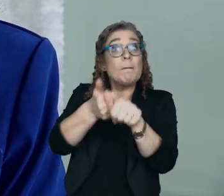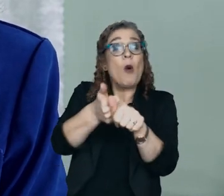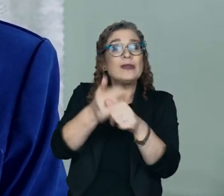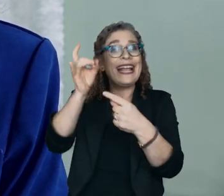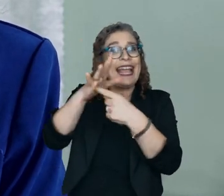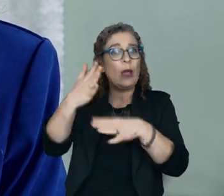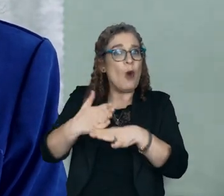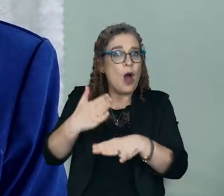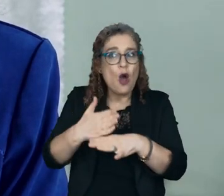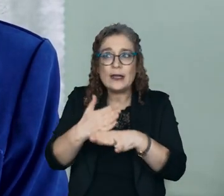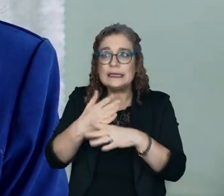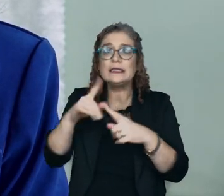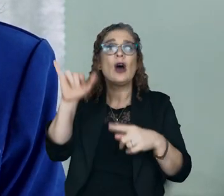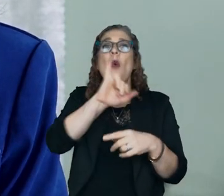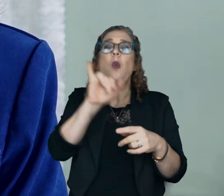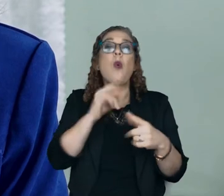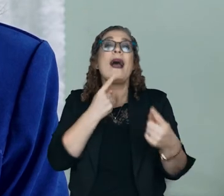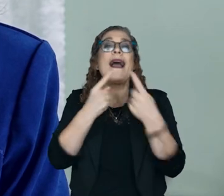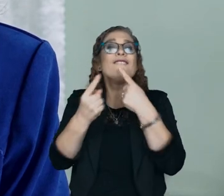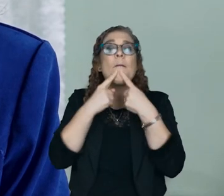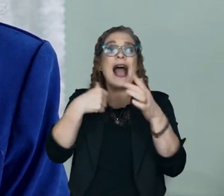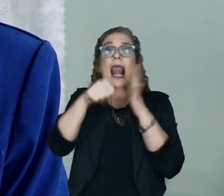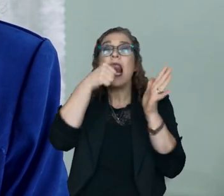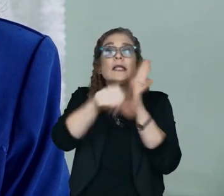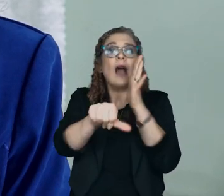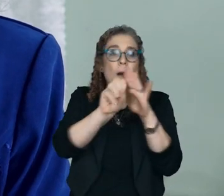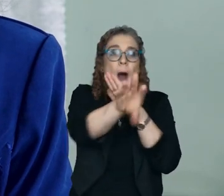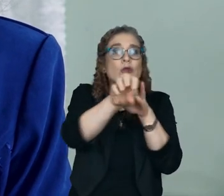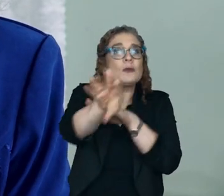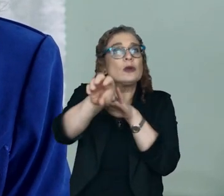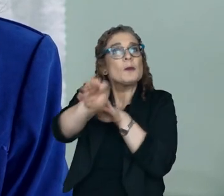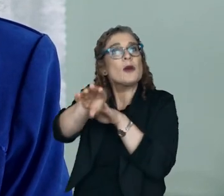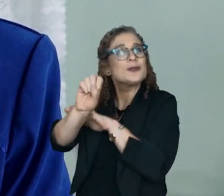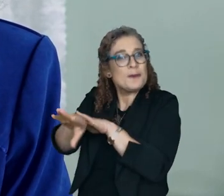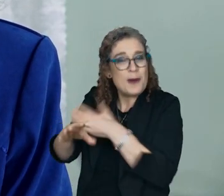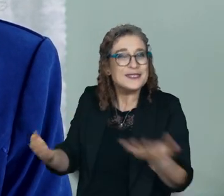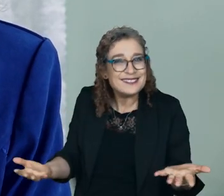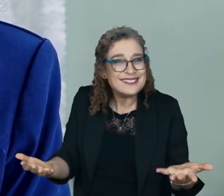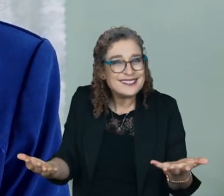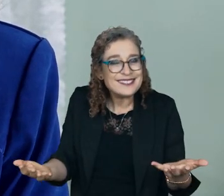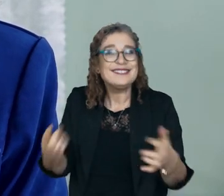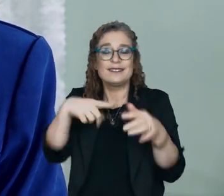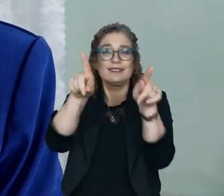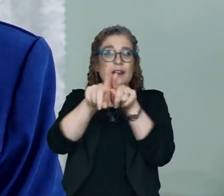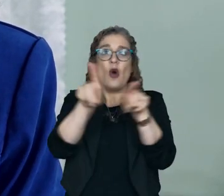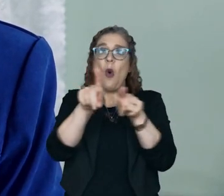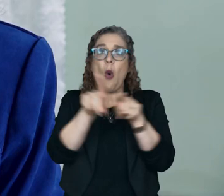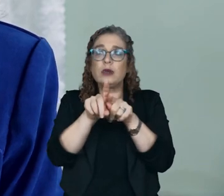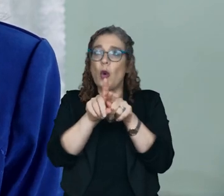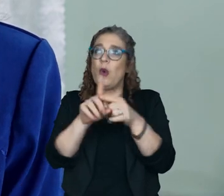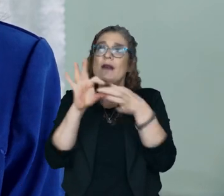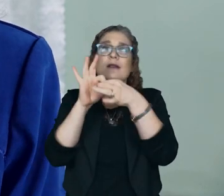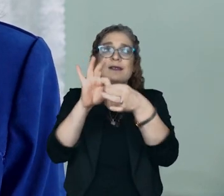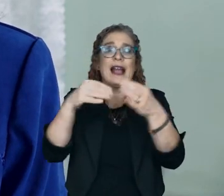popping information in letterboxes, engaging in phone circles